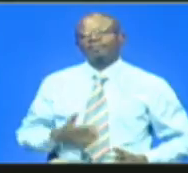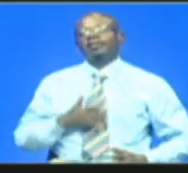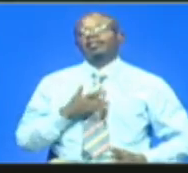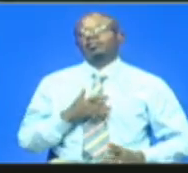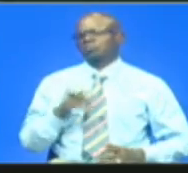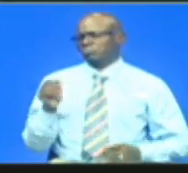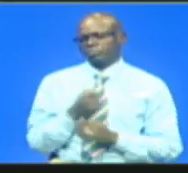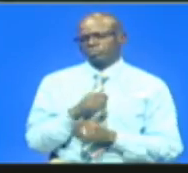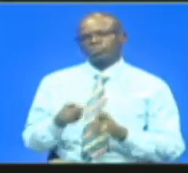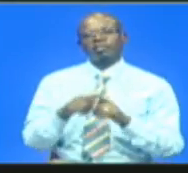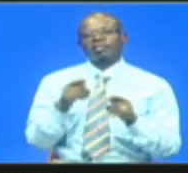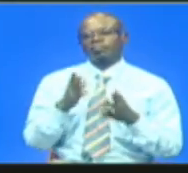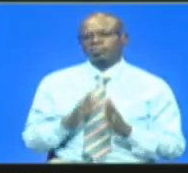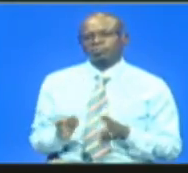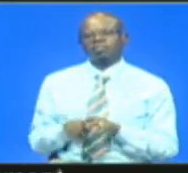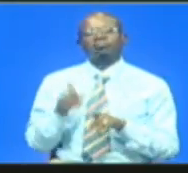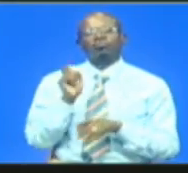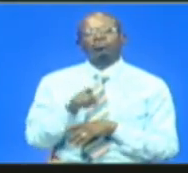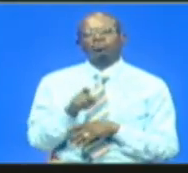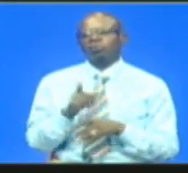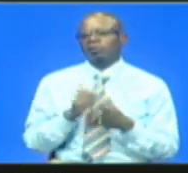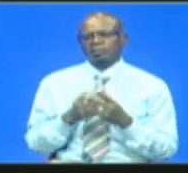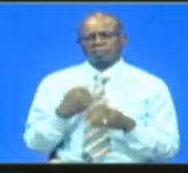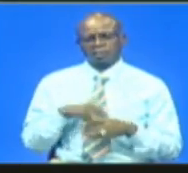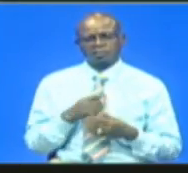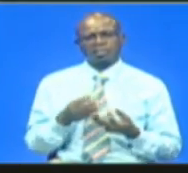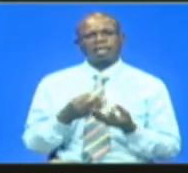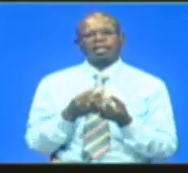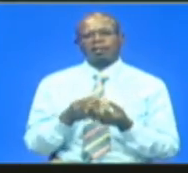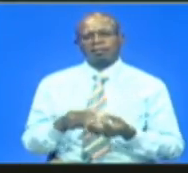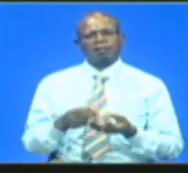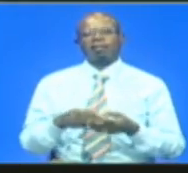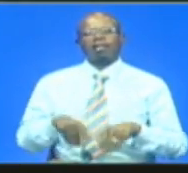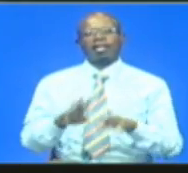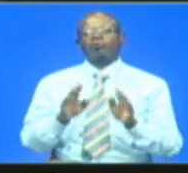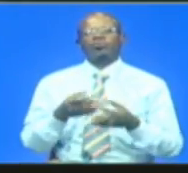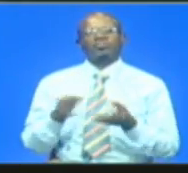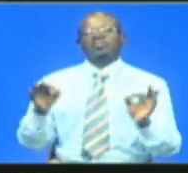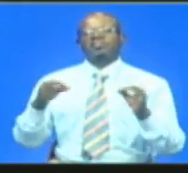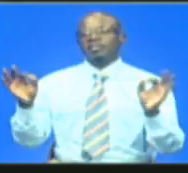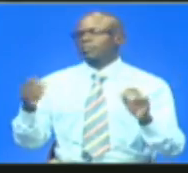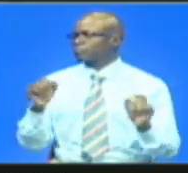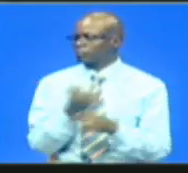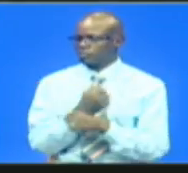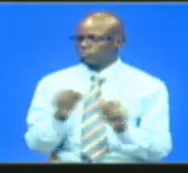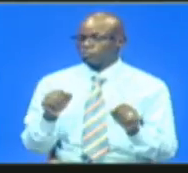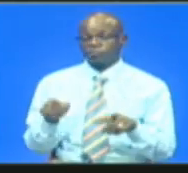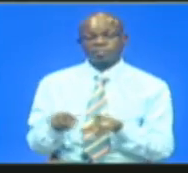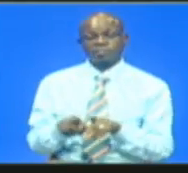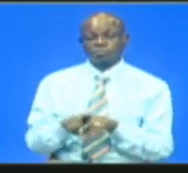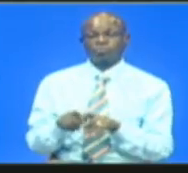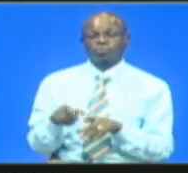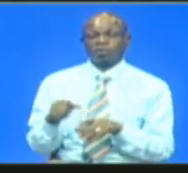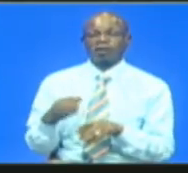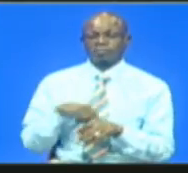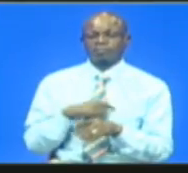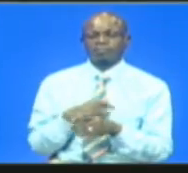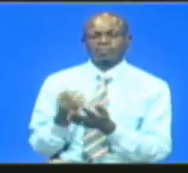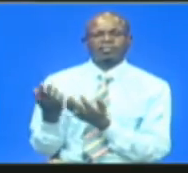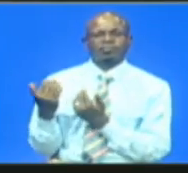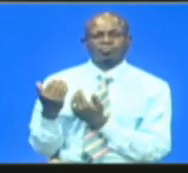you be let go like that. So we expect harsh